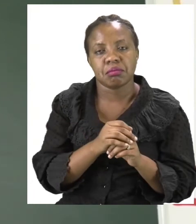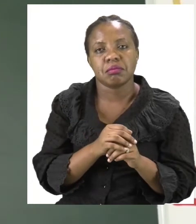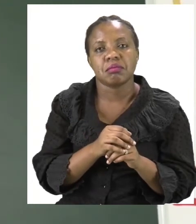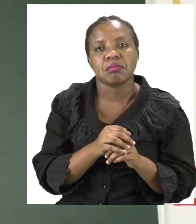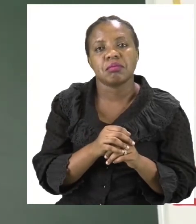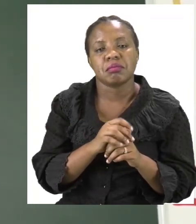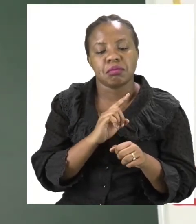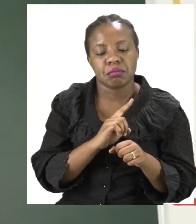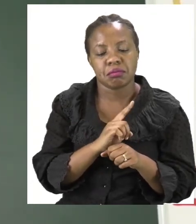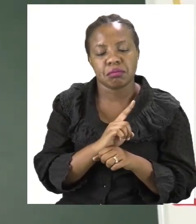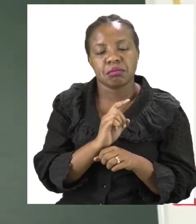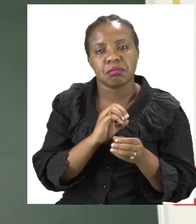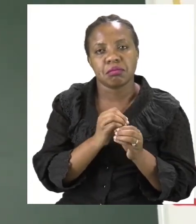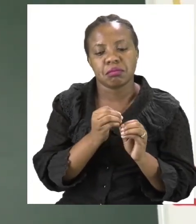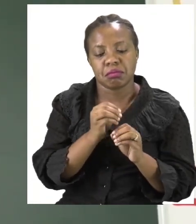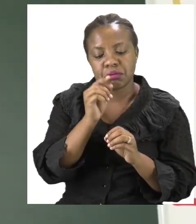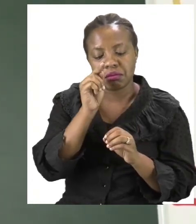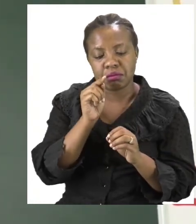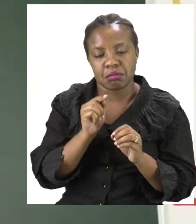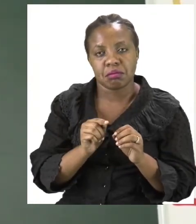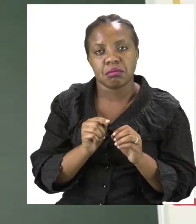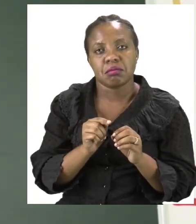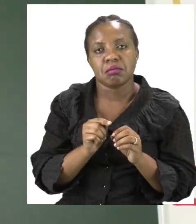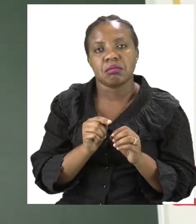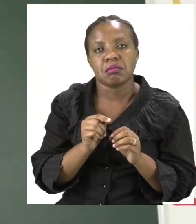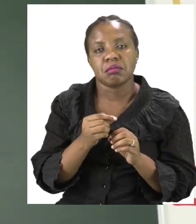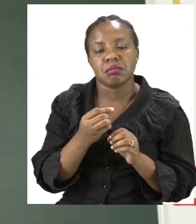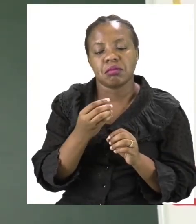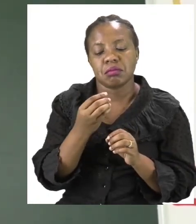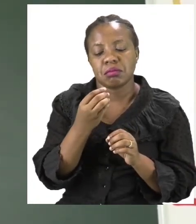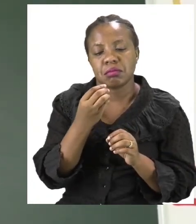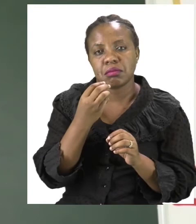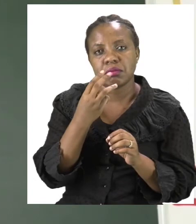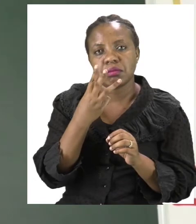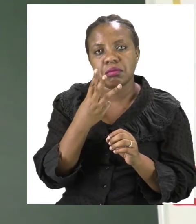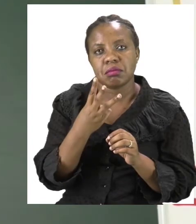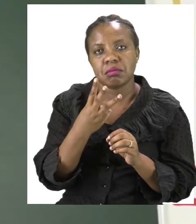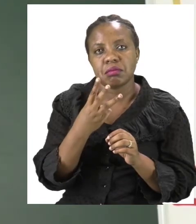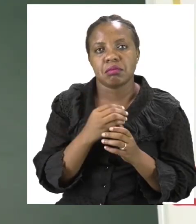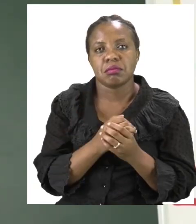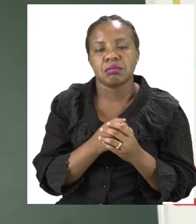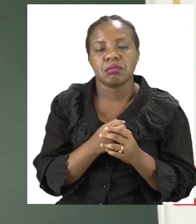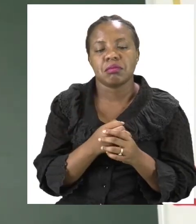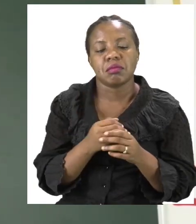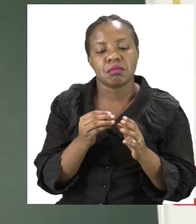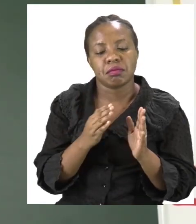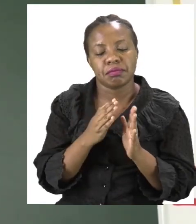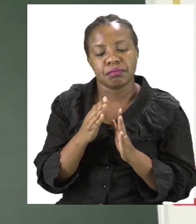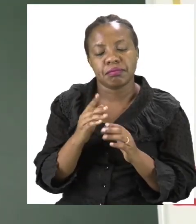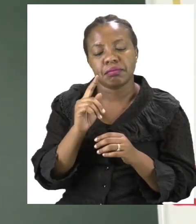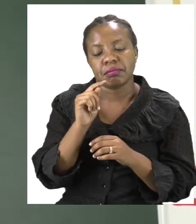And then you move on to the tens side. In this case, it says